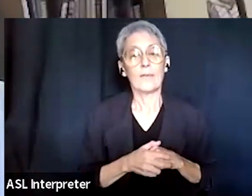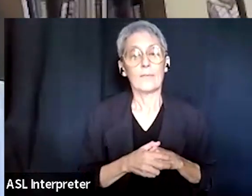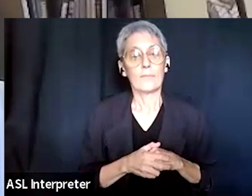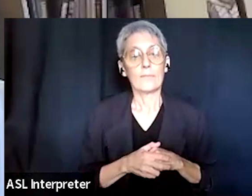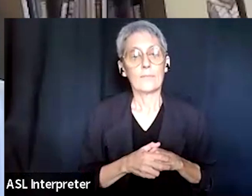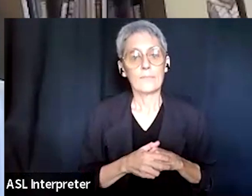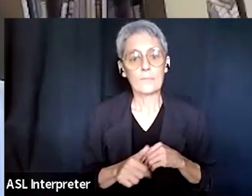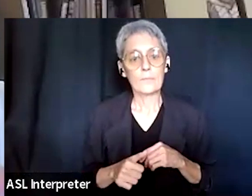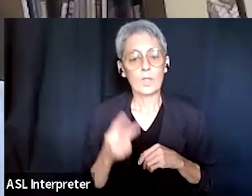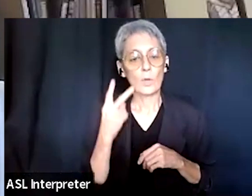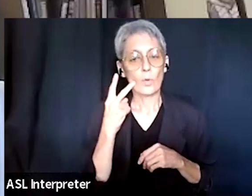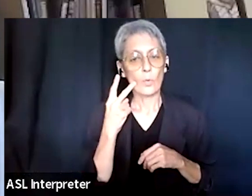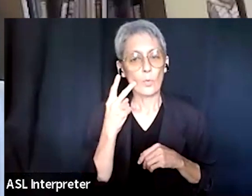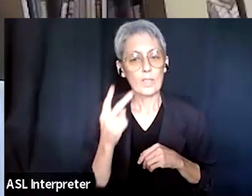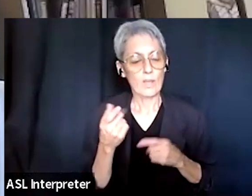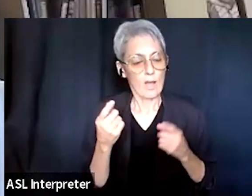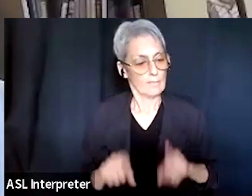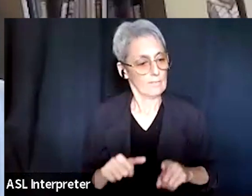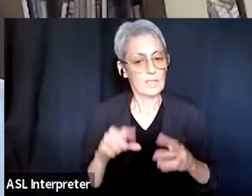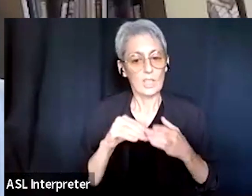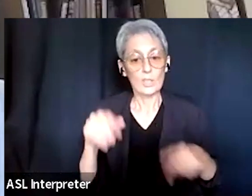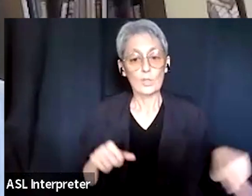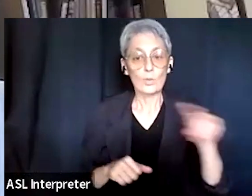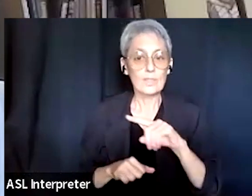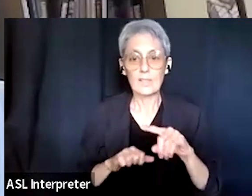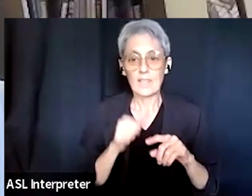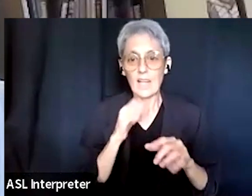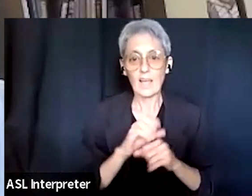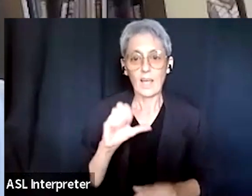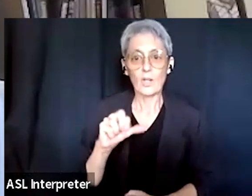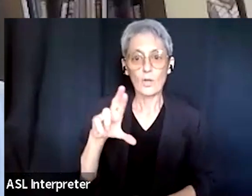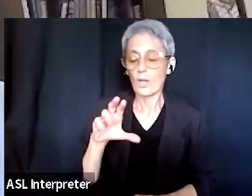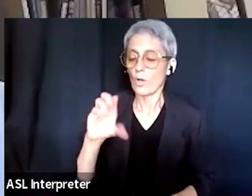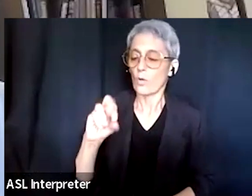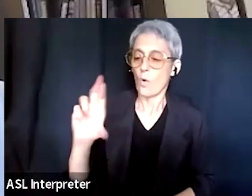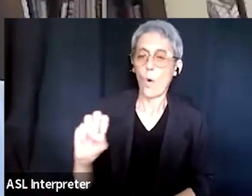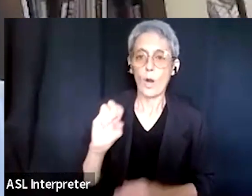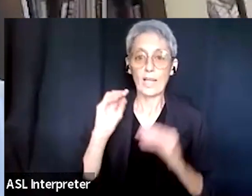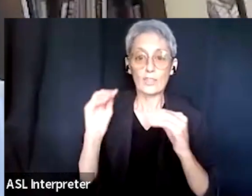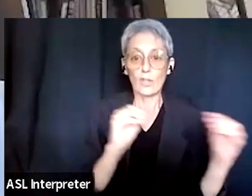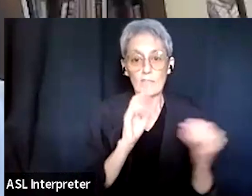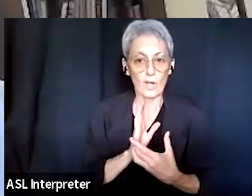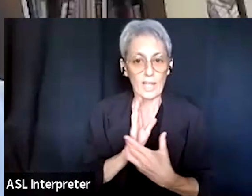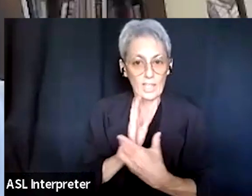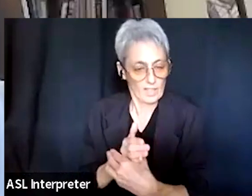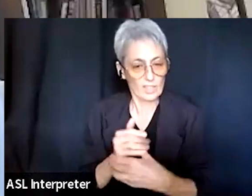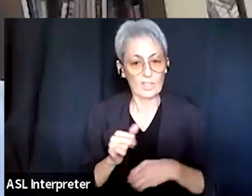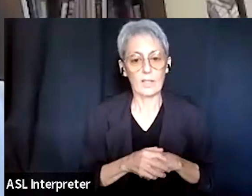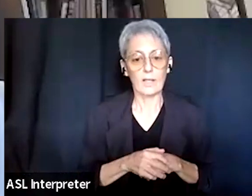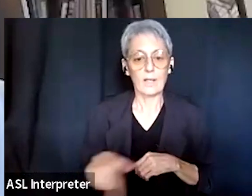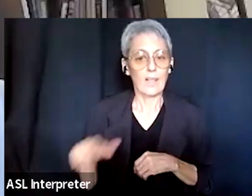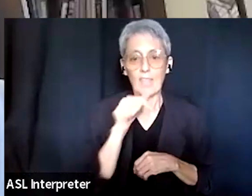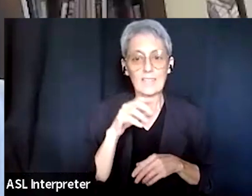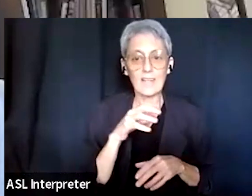students who no longer received core instruction for intervention, so they didn't get an additional